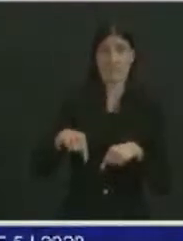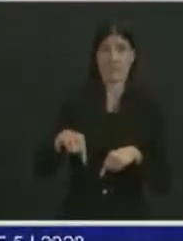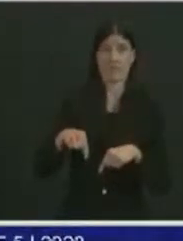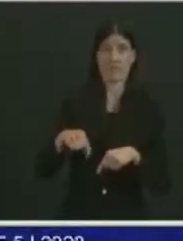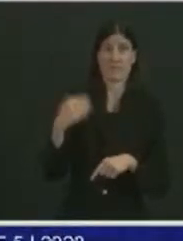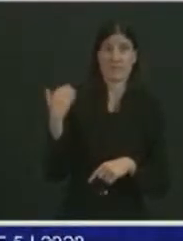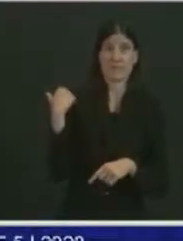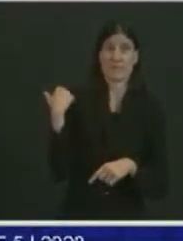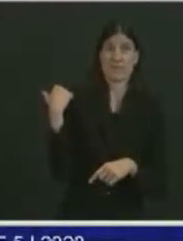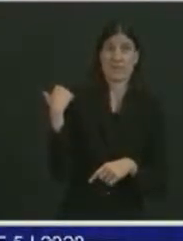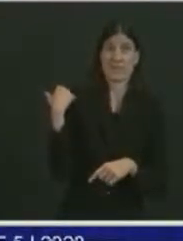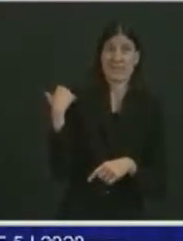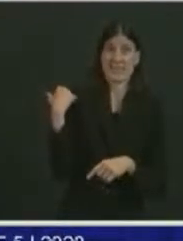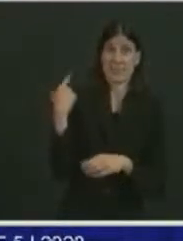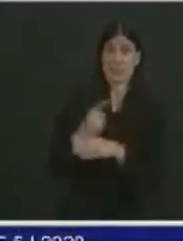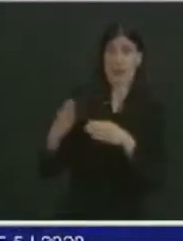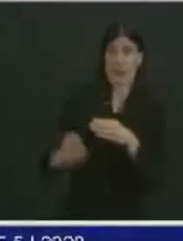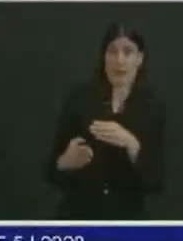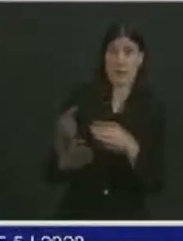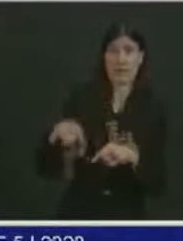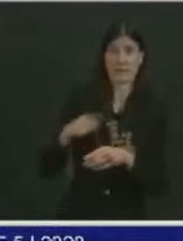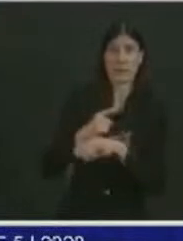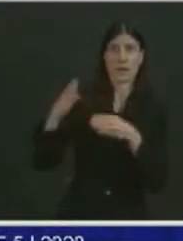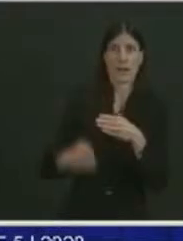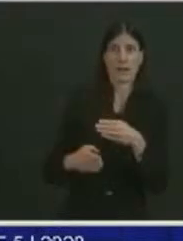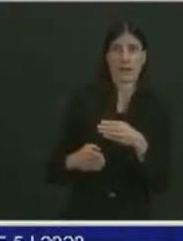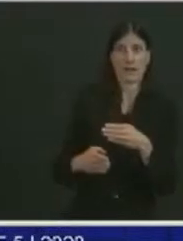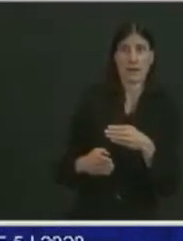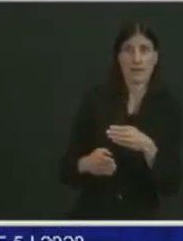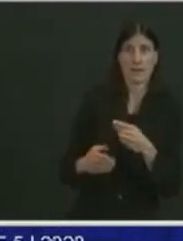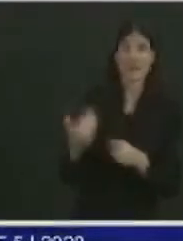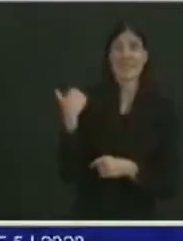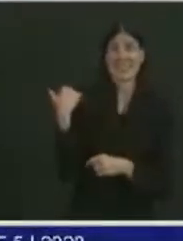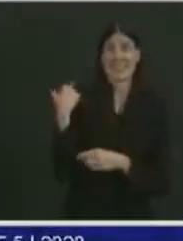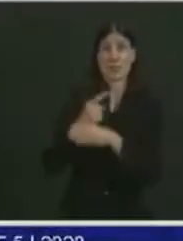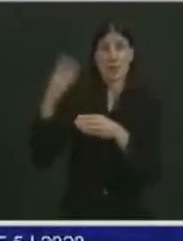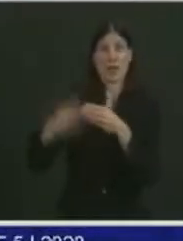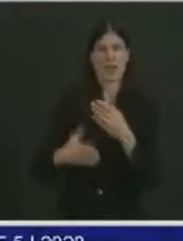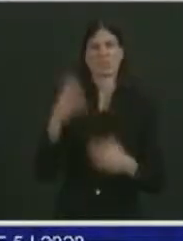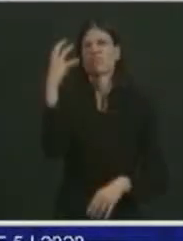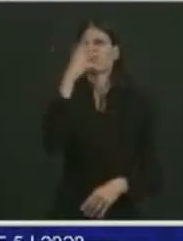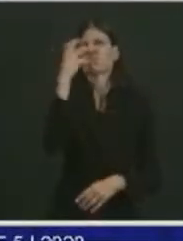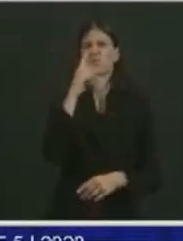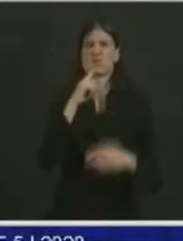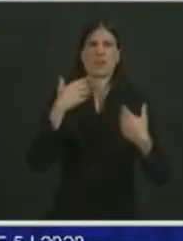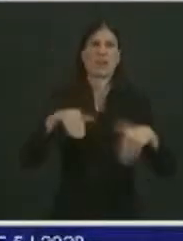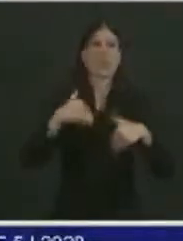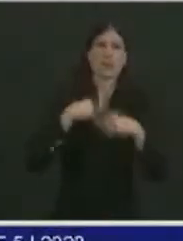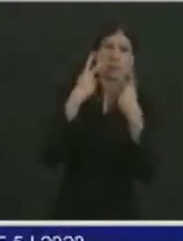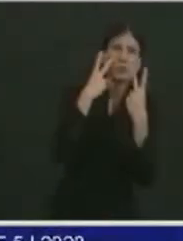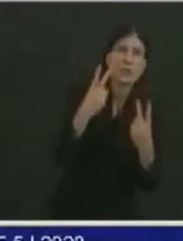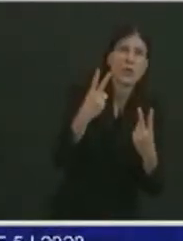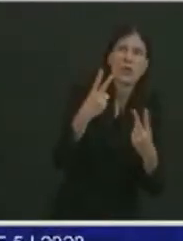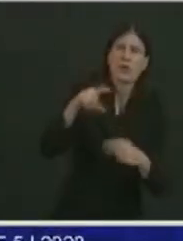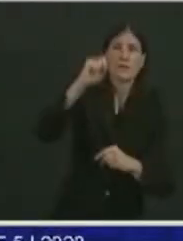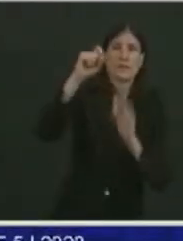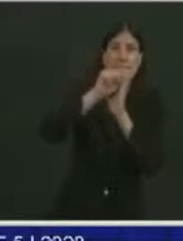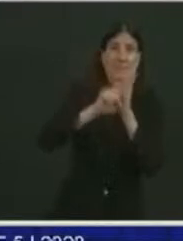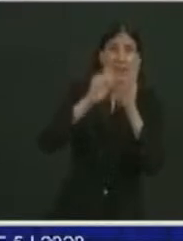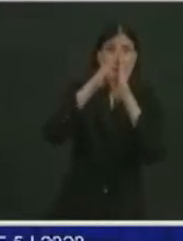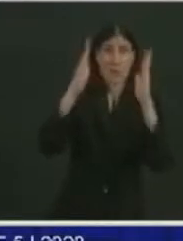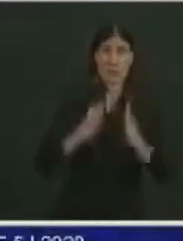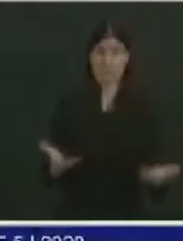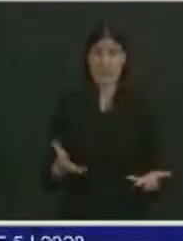State House. It was peaceful. It, I believe, will lead to change. And there were people from all walks of life that were